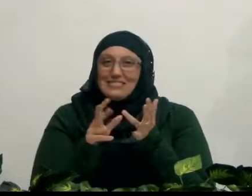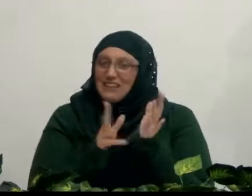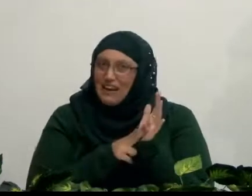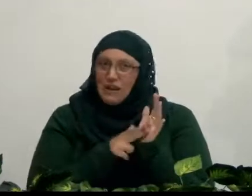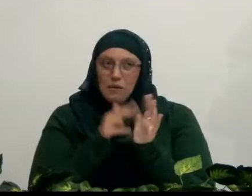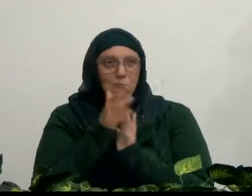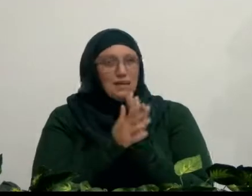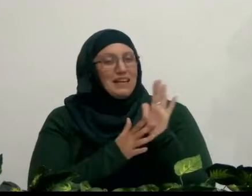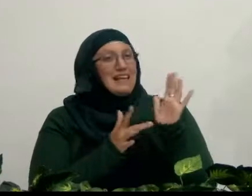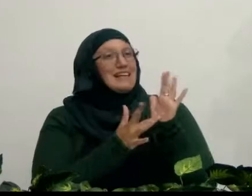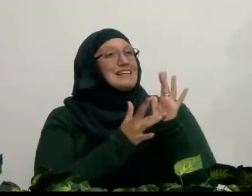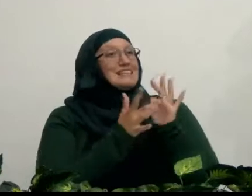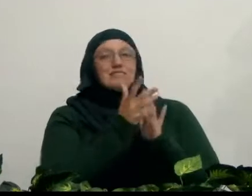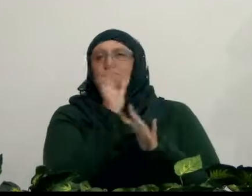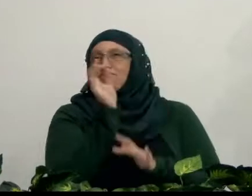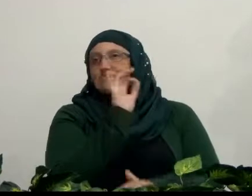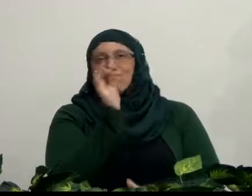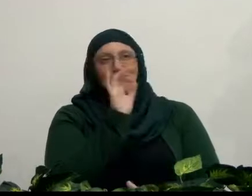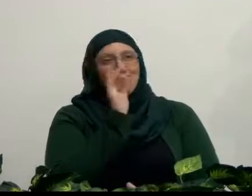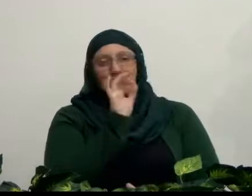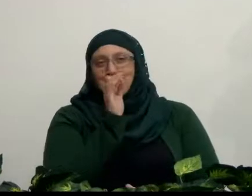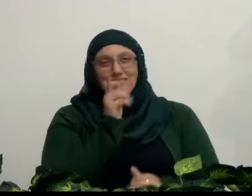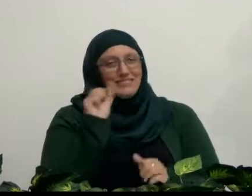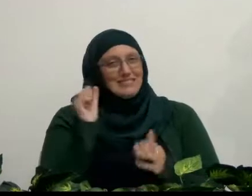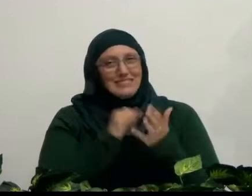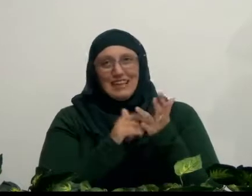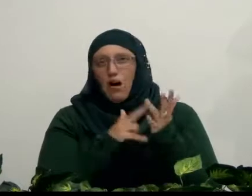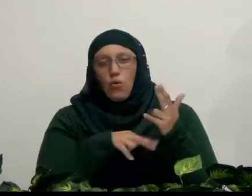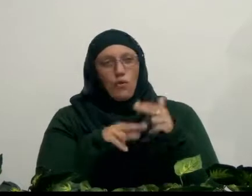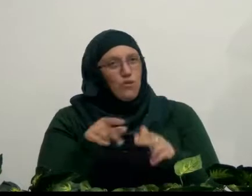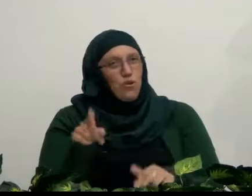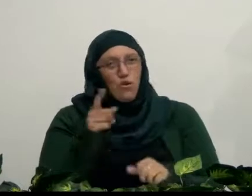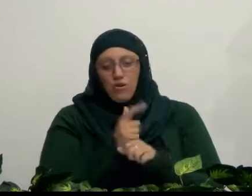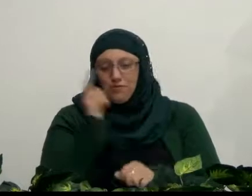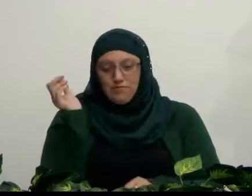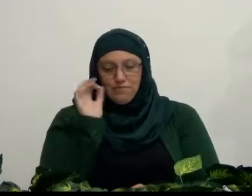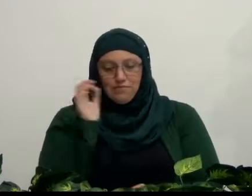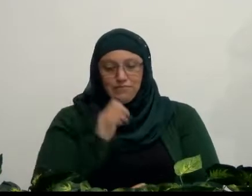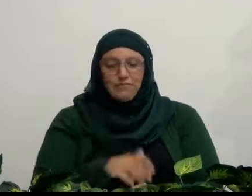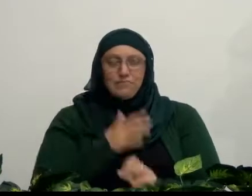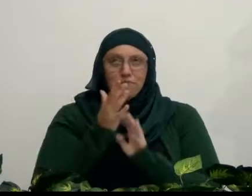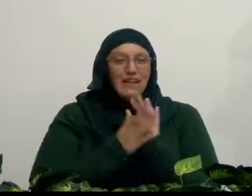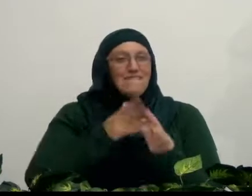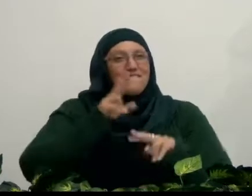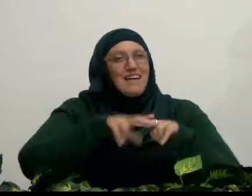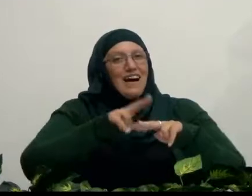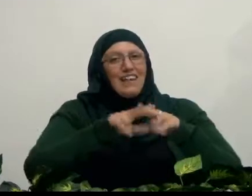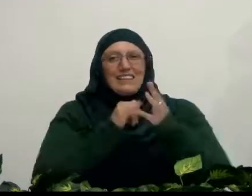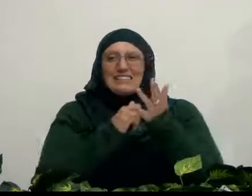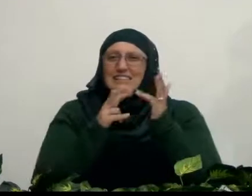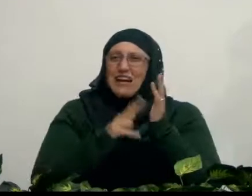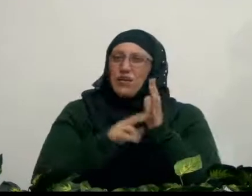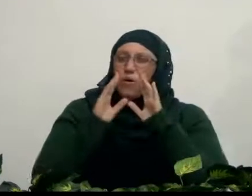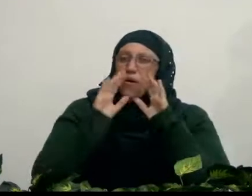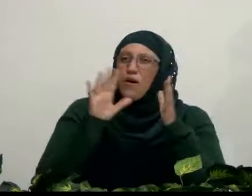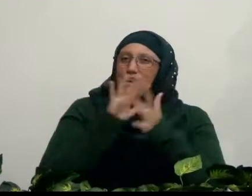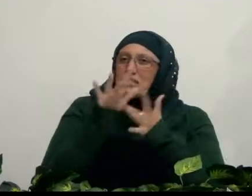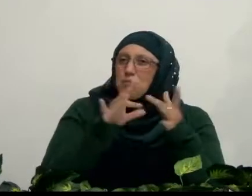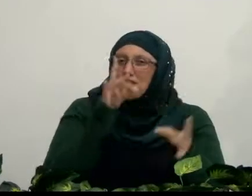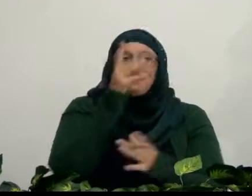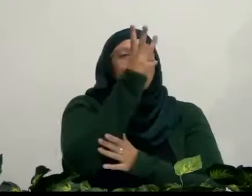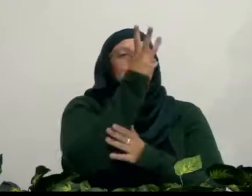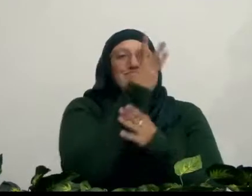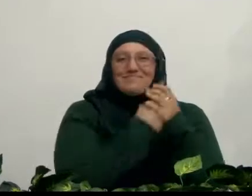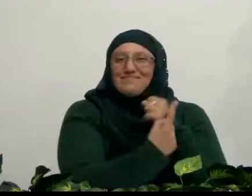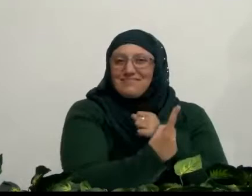it's essentially negating not only the concept of the Father, the Son, and the Holy Spirit, which is the Trinity in